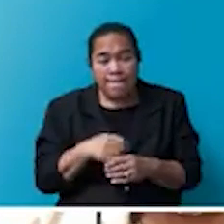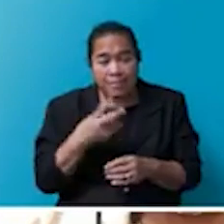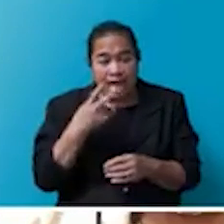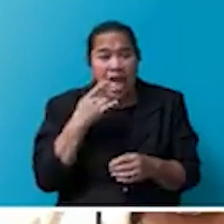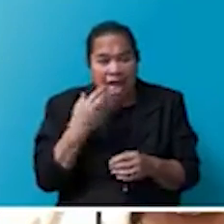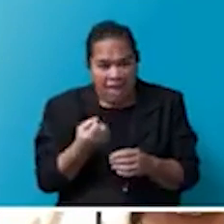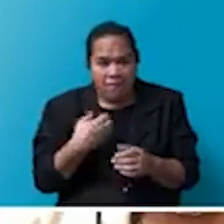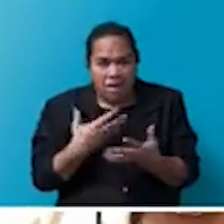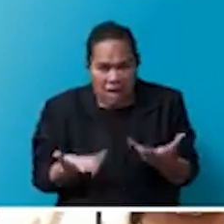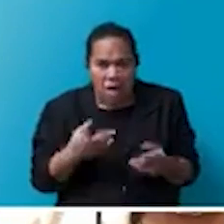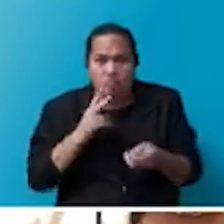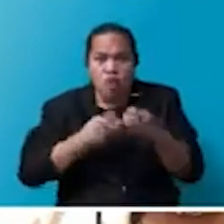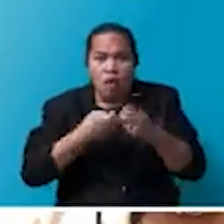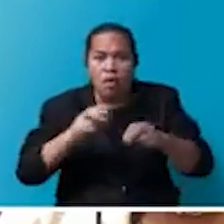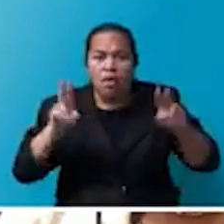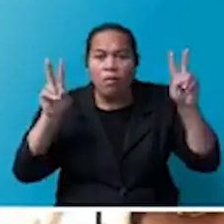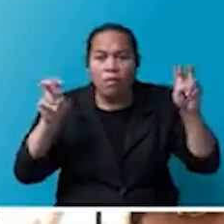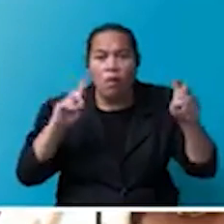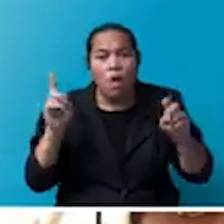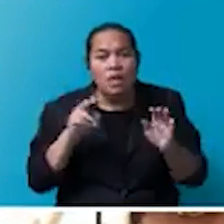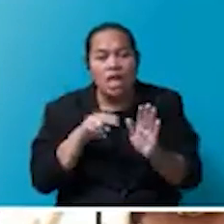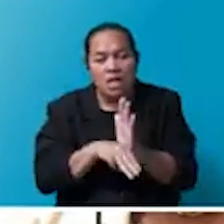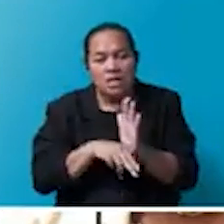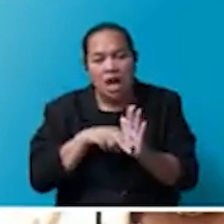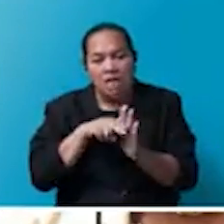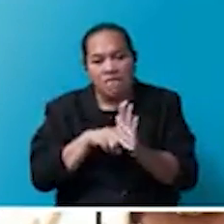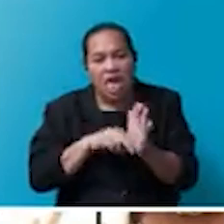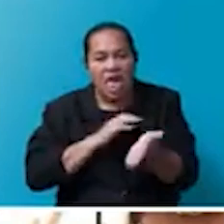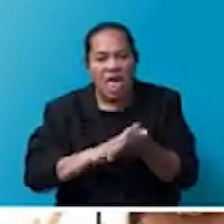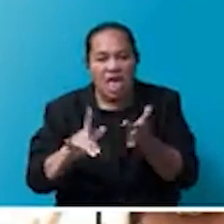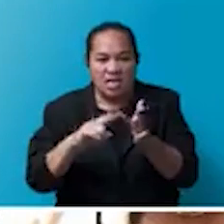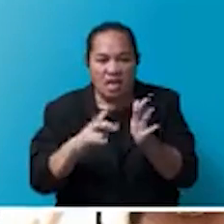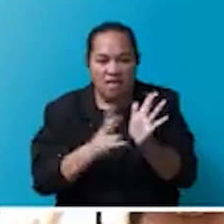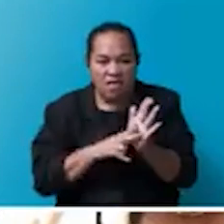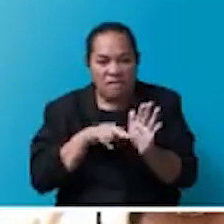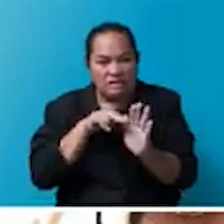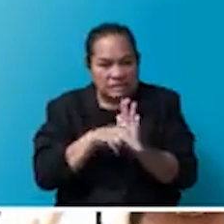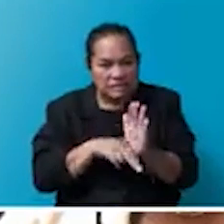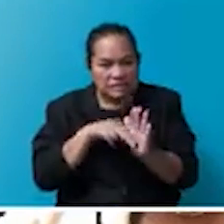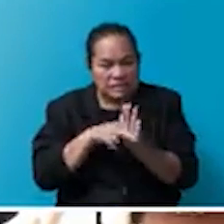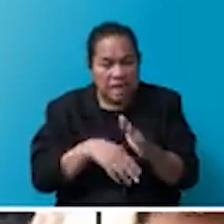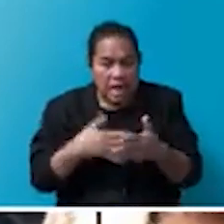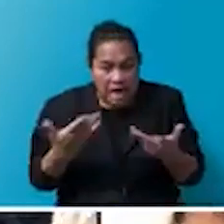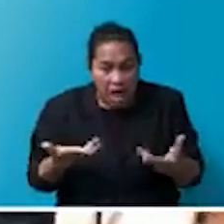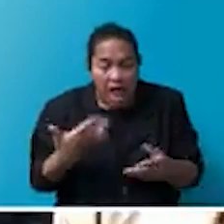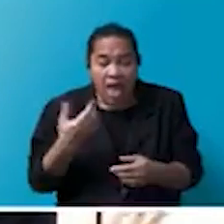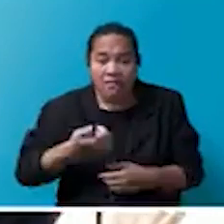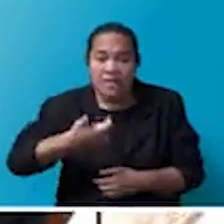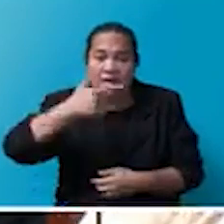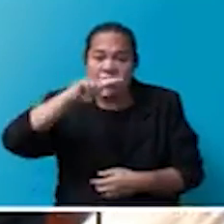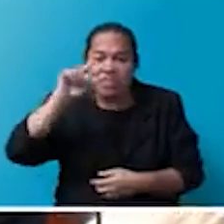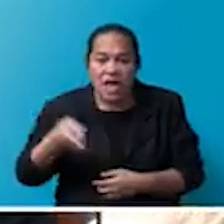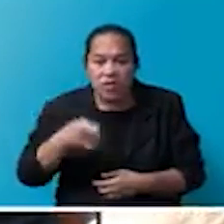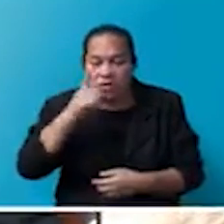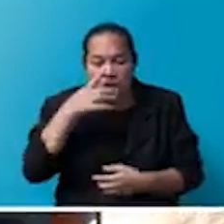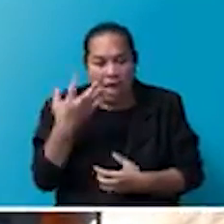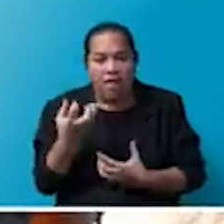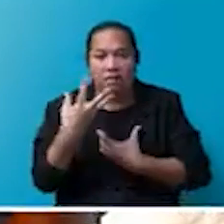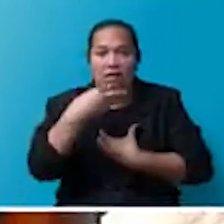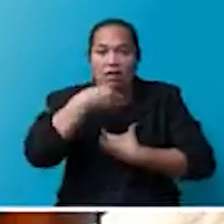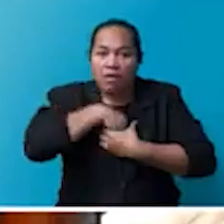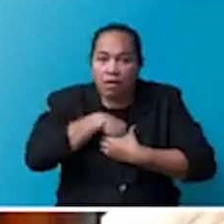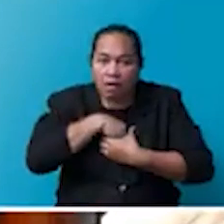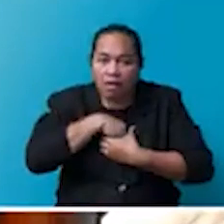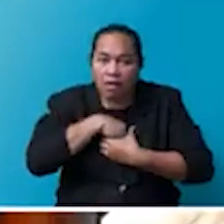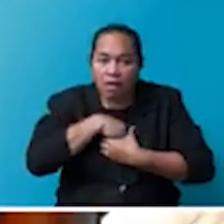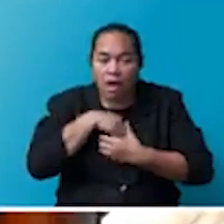HIV. We are now estimated 7,000 people. There are now estimated 7,000 people living with HIV, and